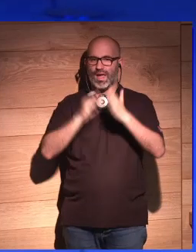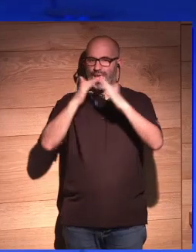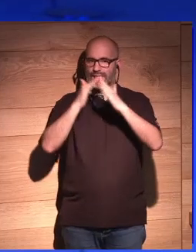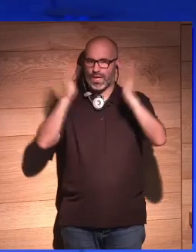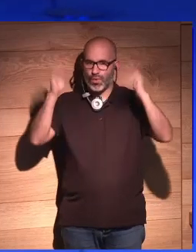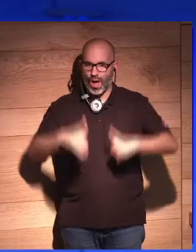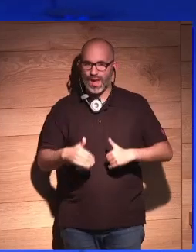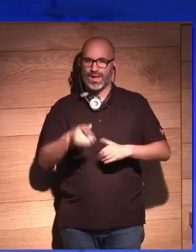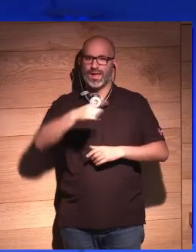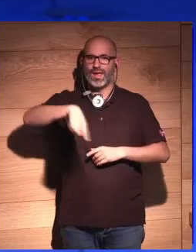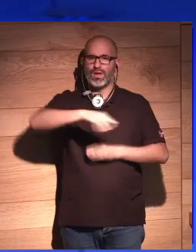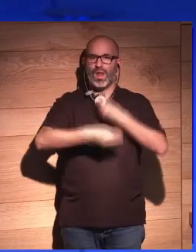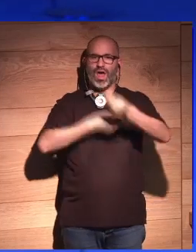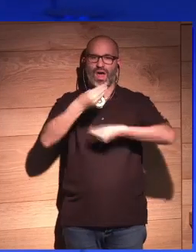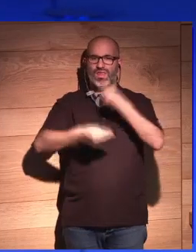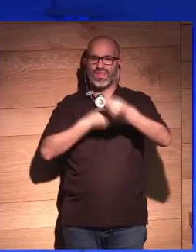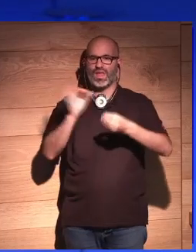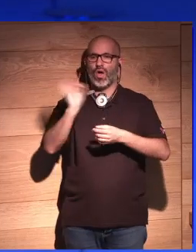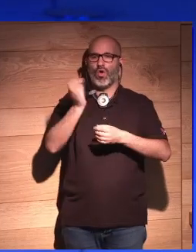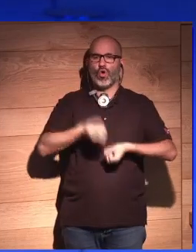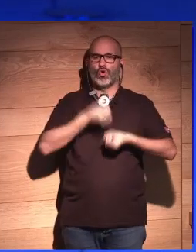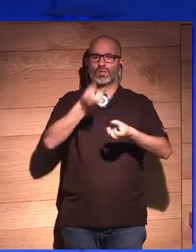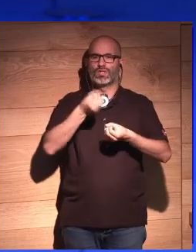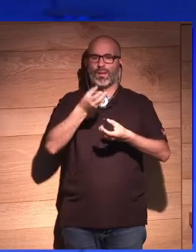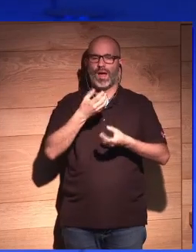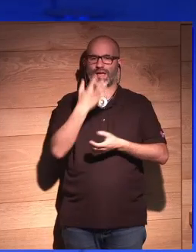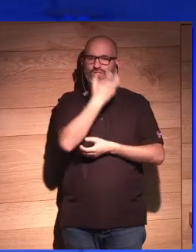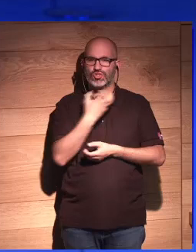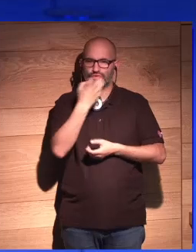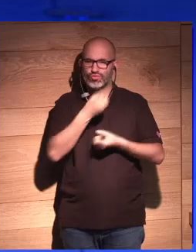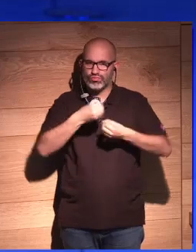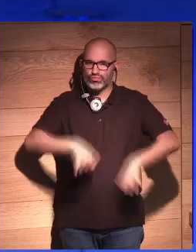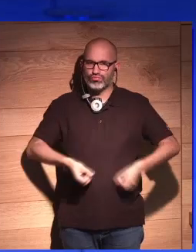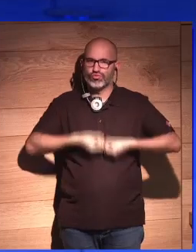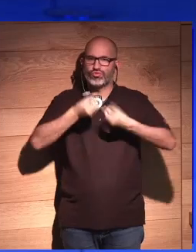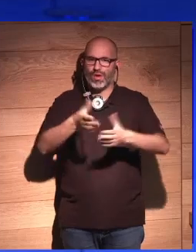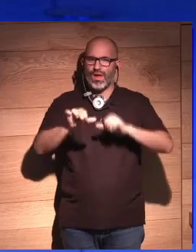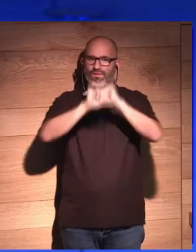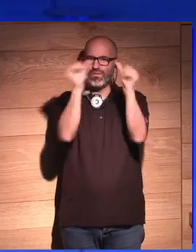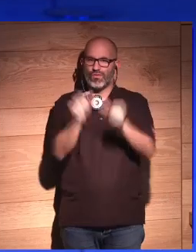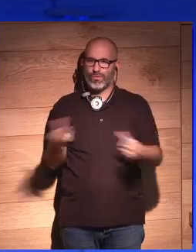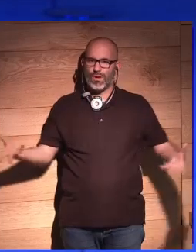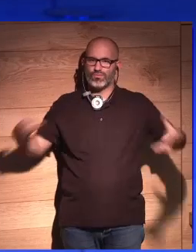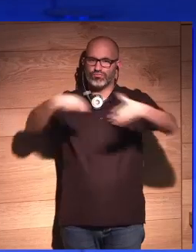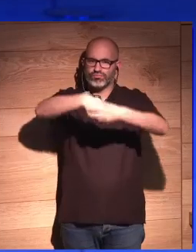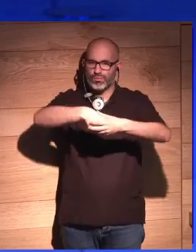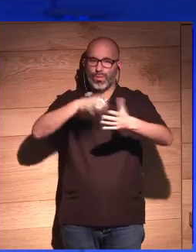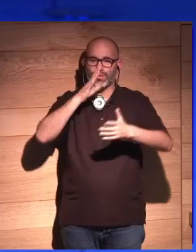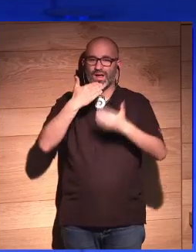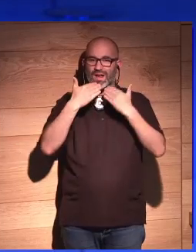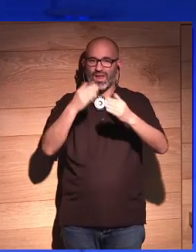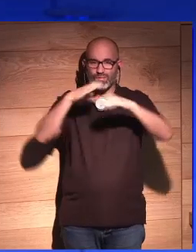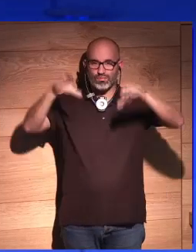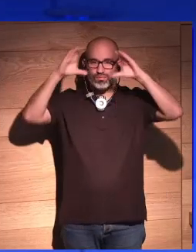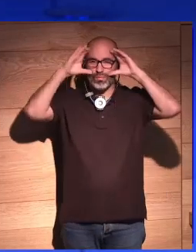of telling her stories. And so she turned to VR. And this was the first piece that she made. It was called Hunger in Los Angeles. Let